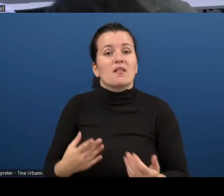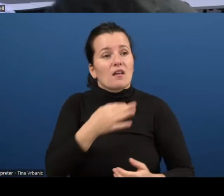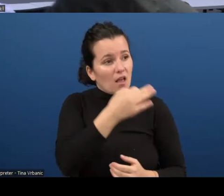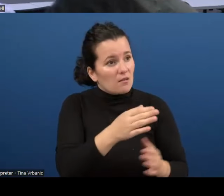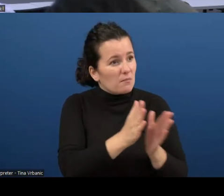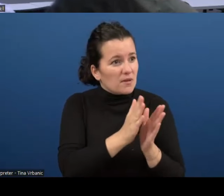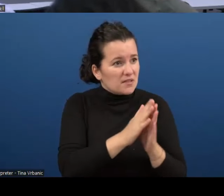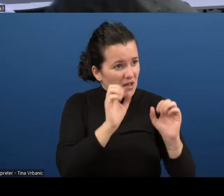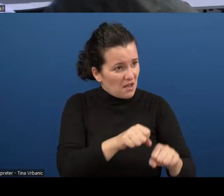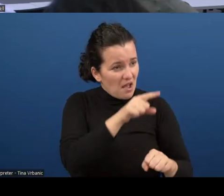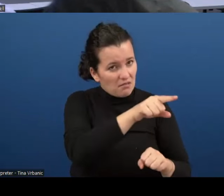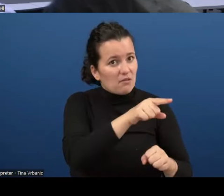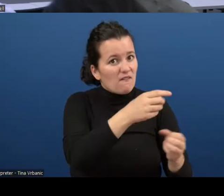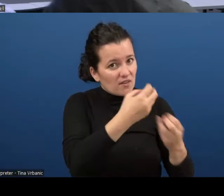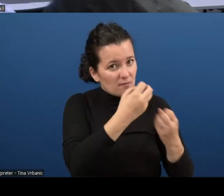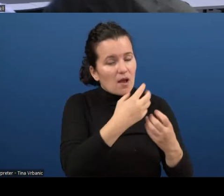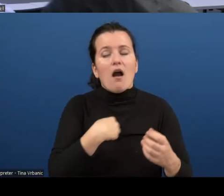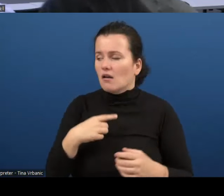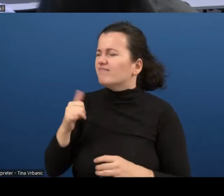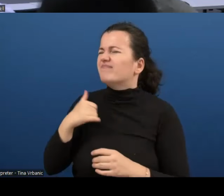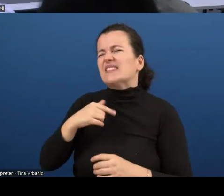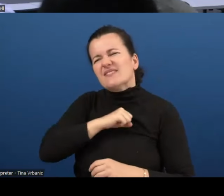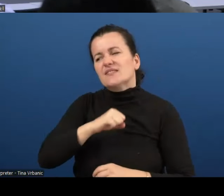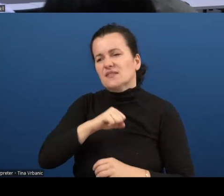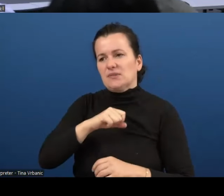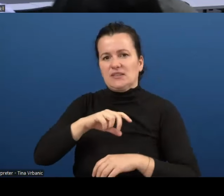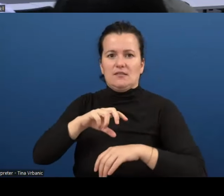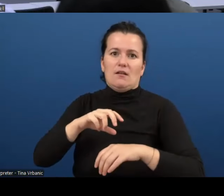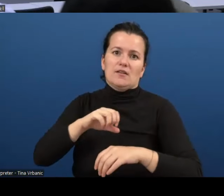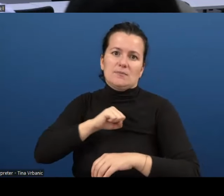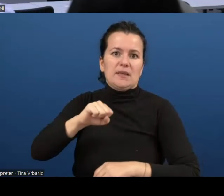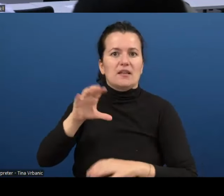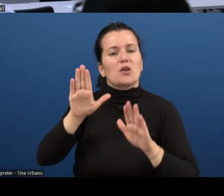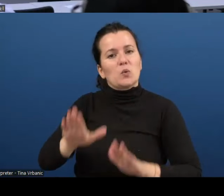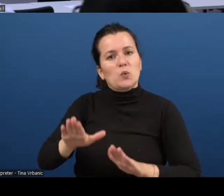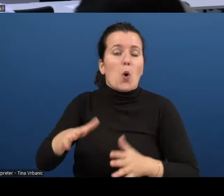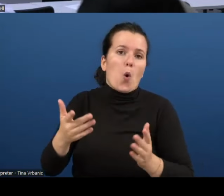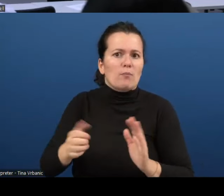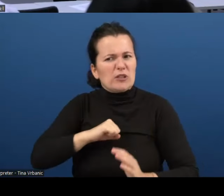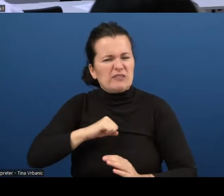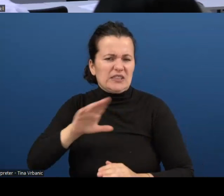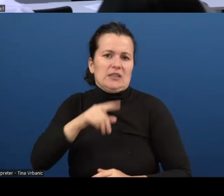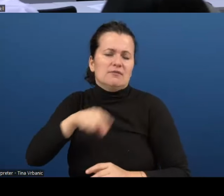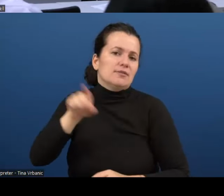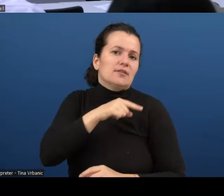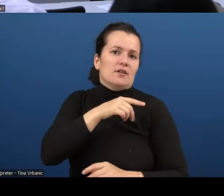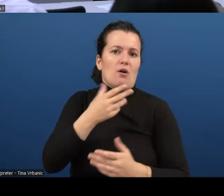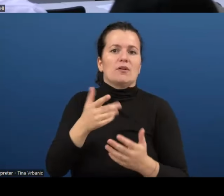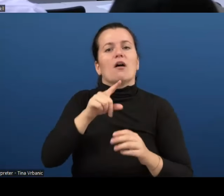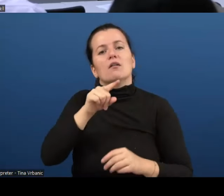speed and the strength. Then what we also did is a small experiment with